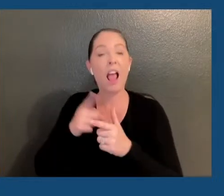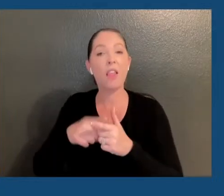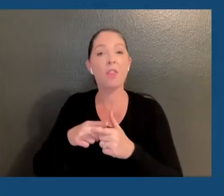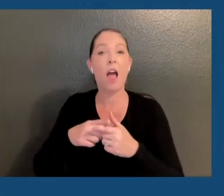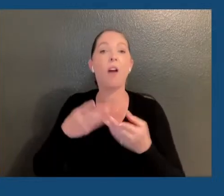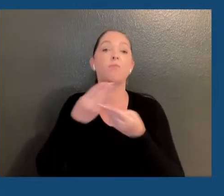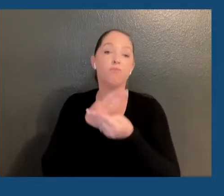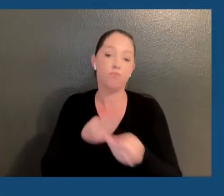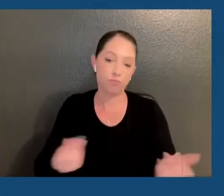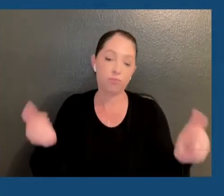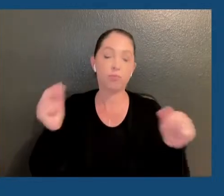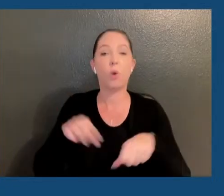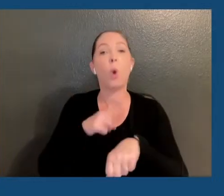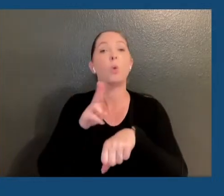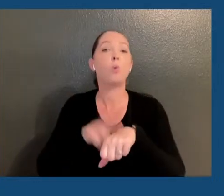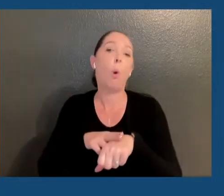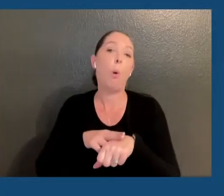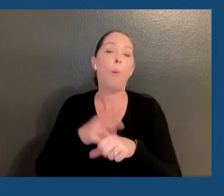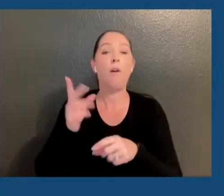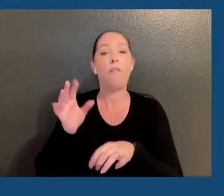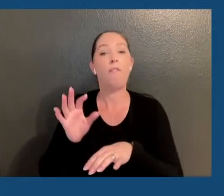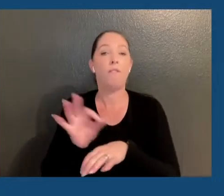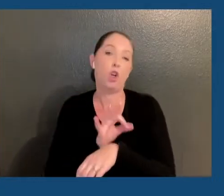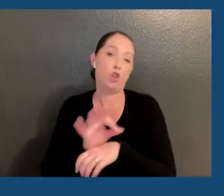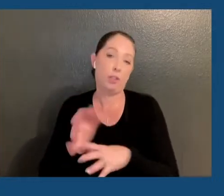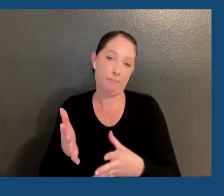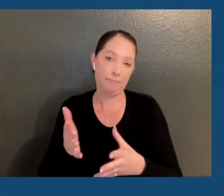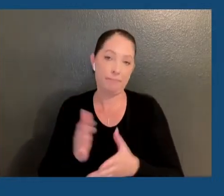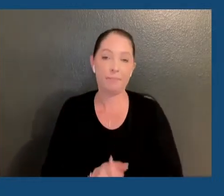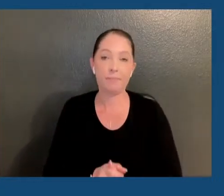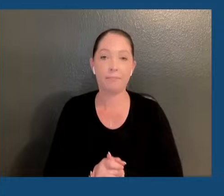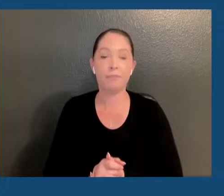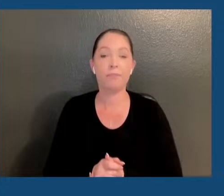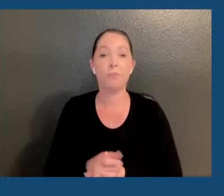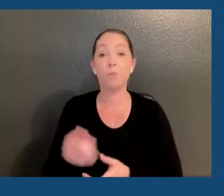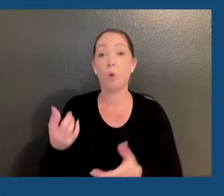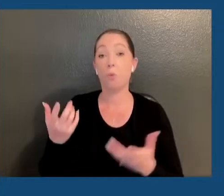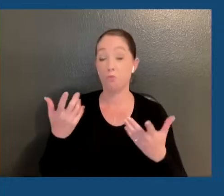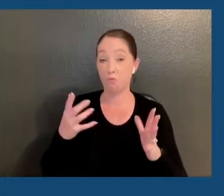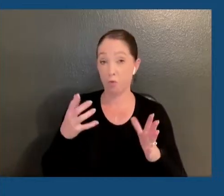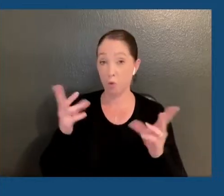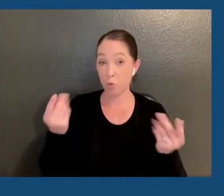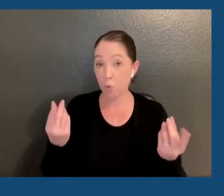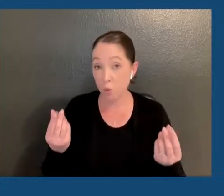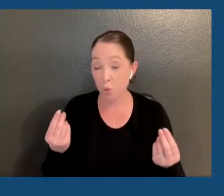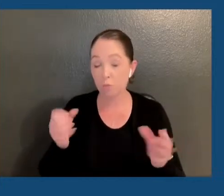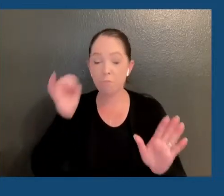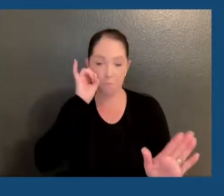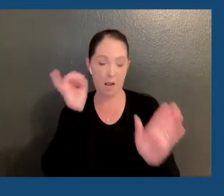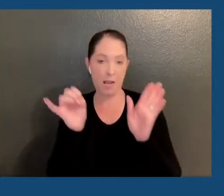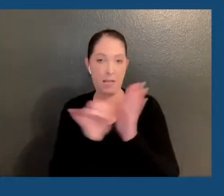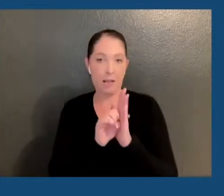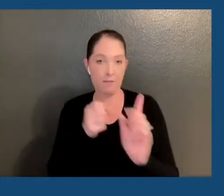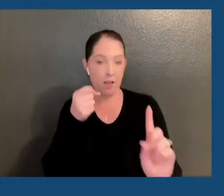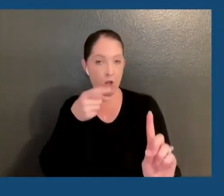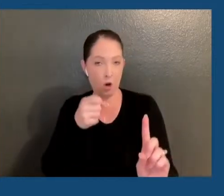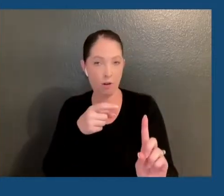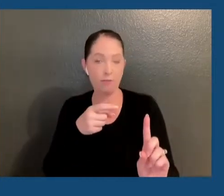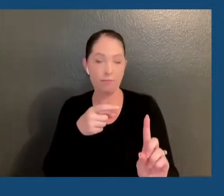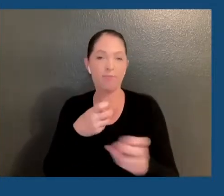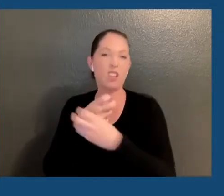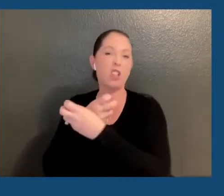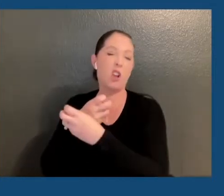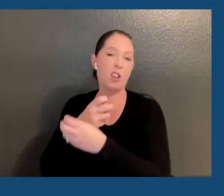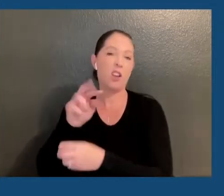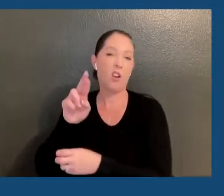function. So what we have done now is identified the target, in this case the toxic RNA. But that's just one